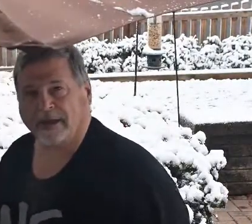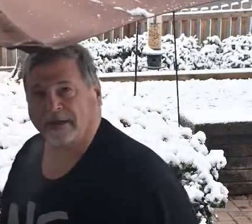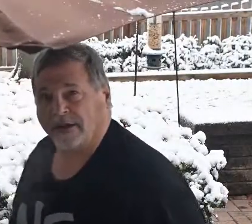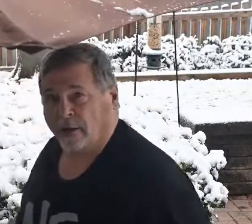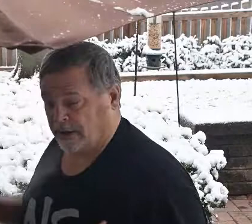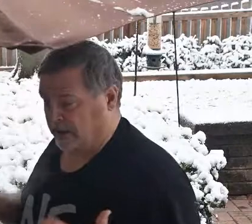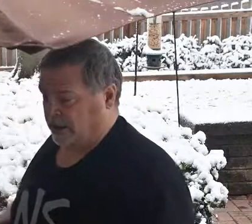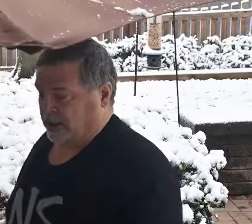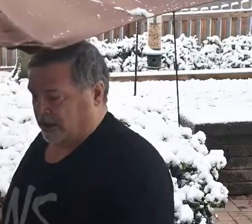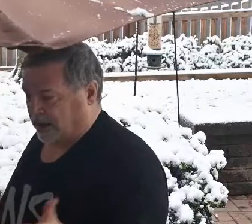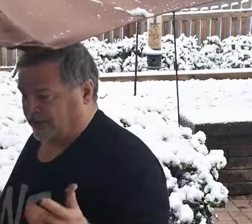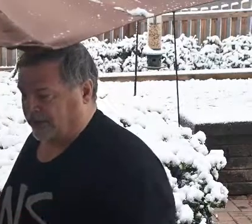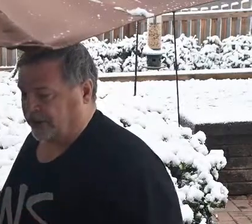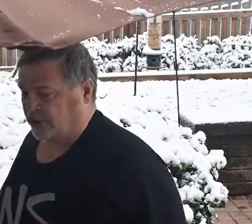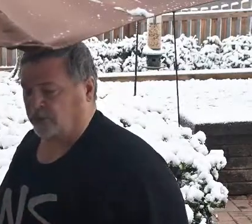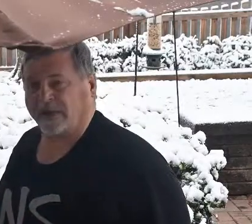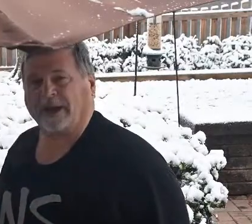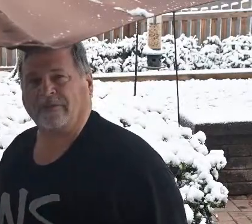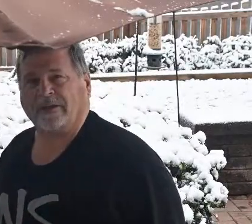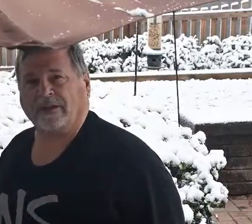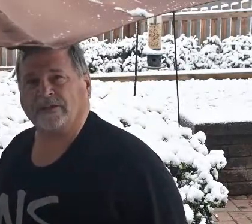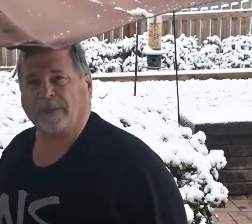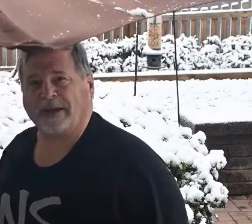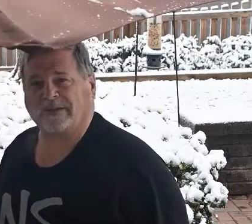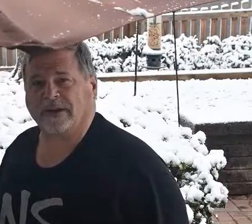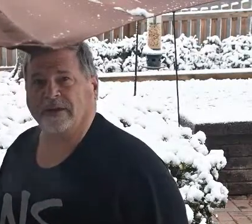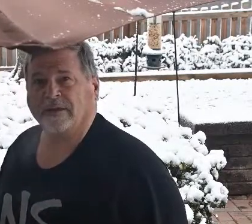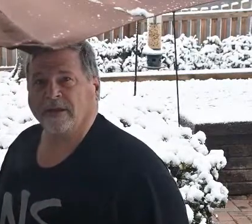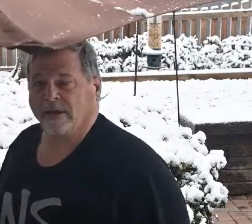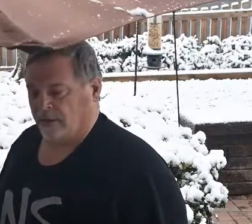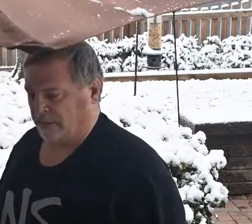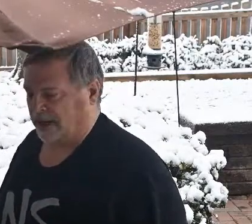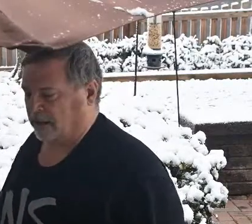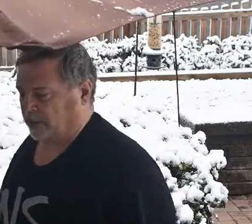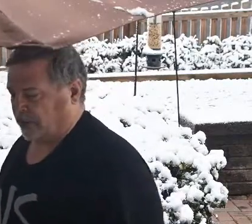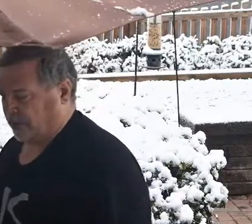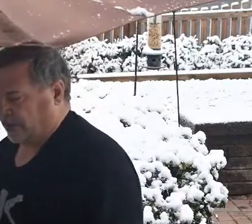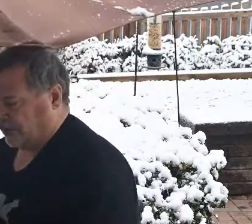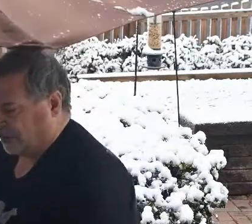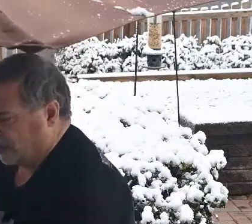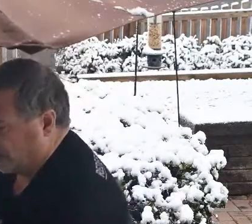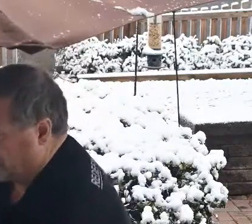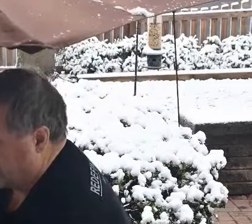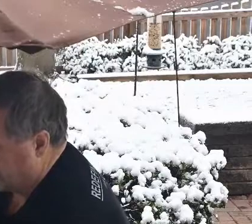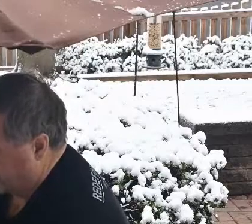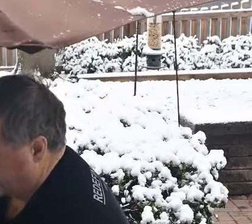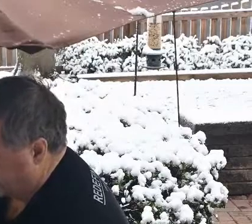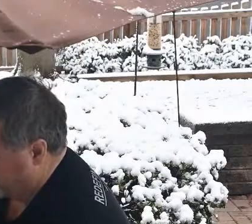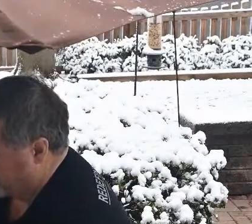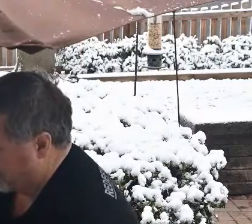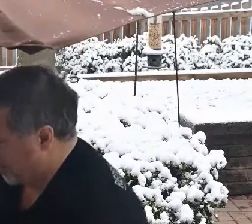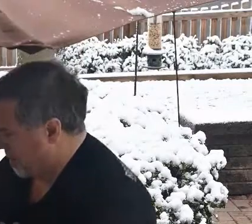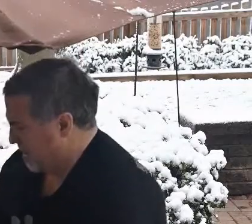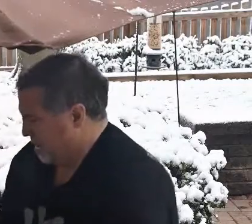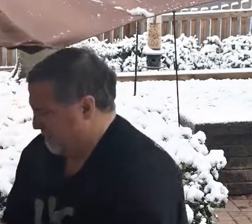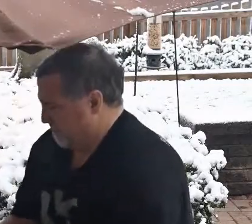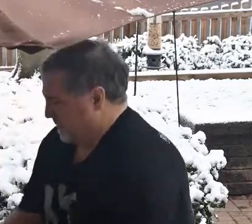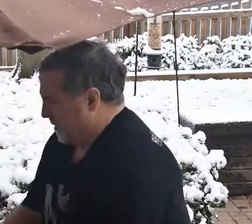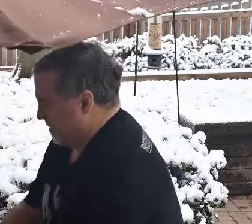Okay, so got everything cubed, got everything spiced. We're now going to put it on the smoker.